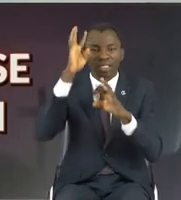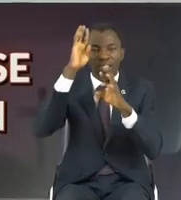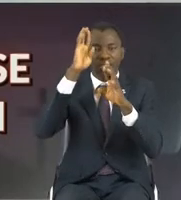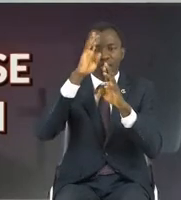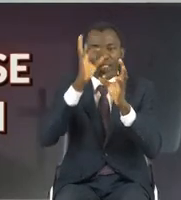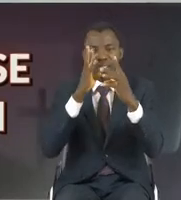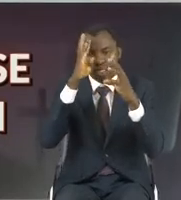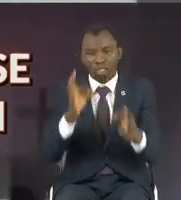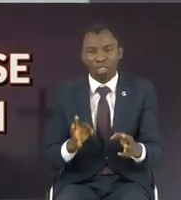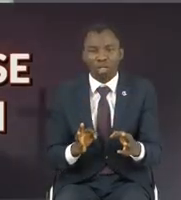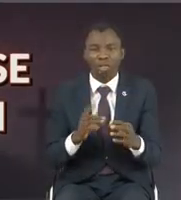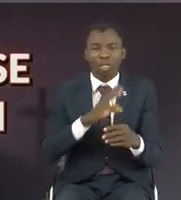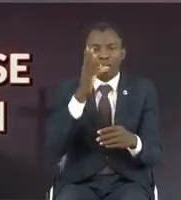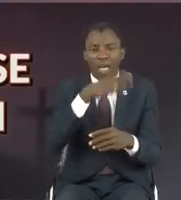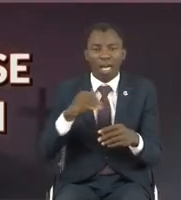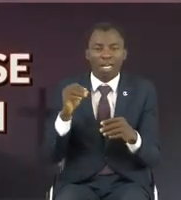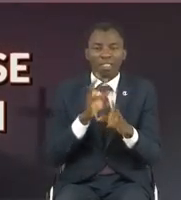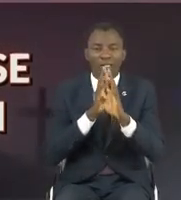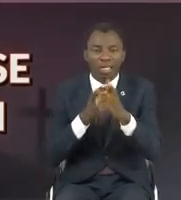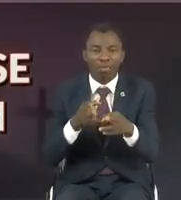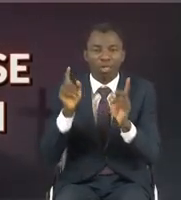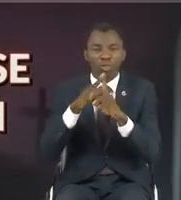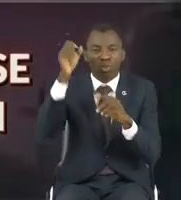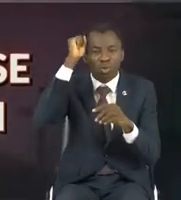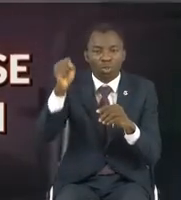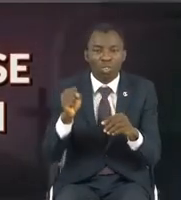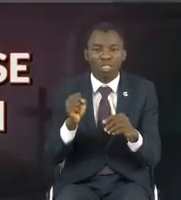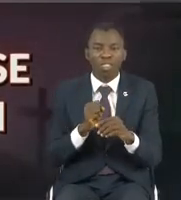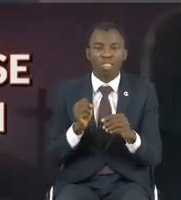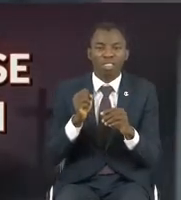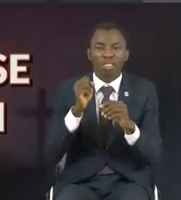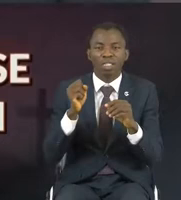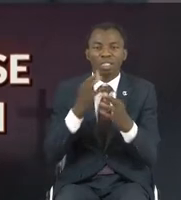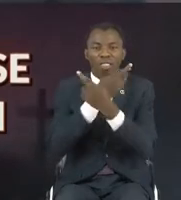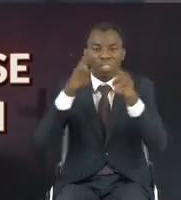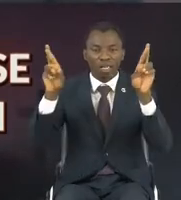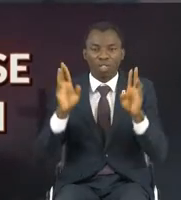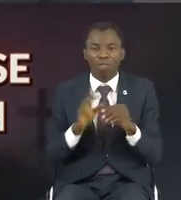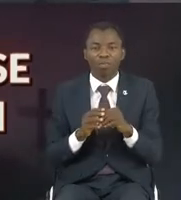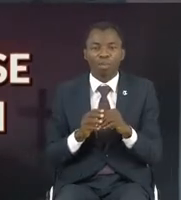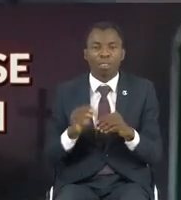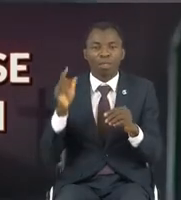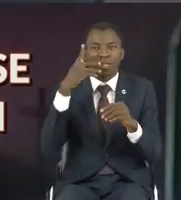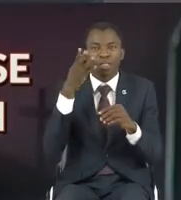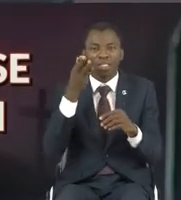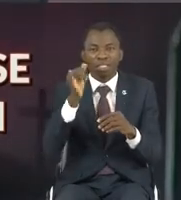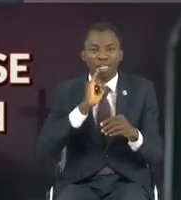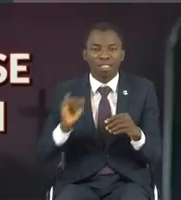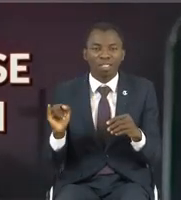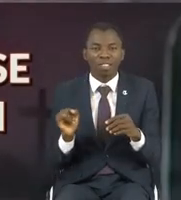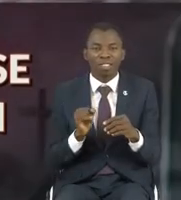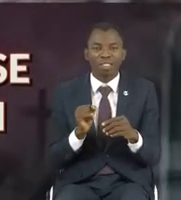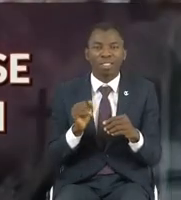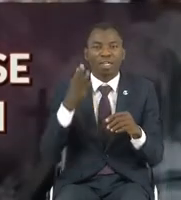Consummate redemption. There's redemption now. There's redemption all the way through. And then on the